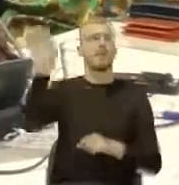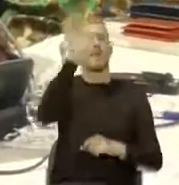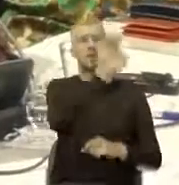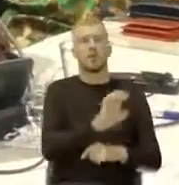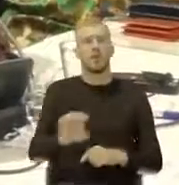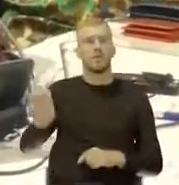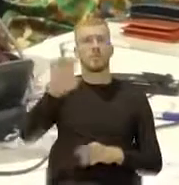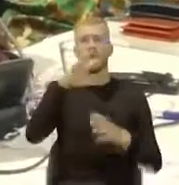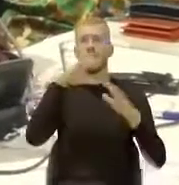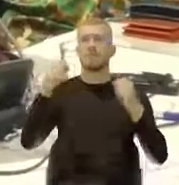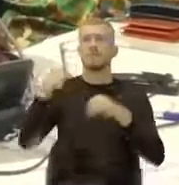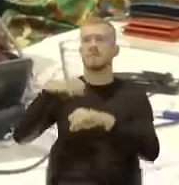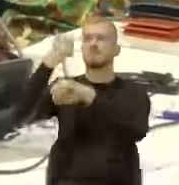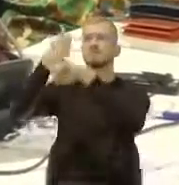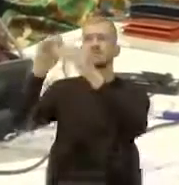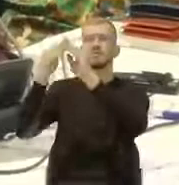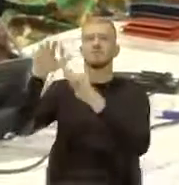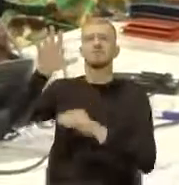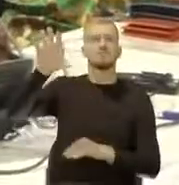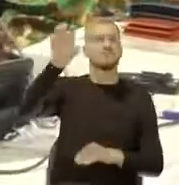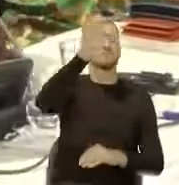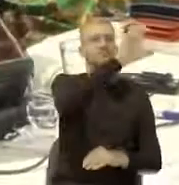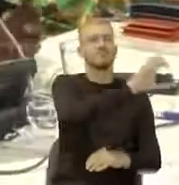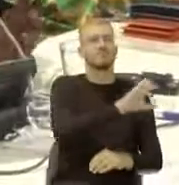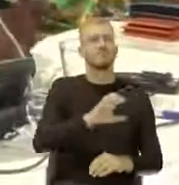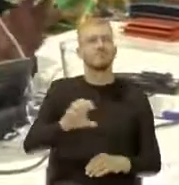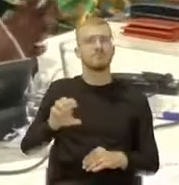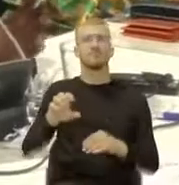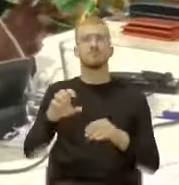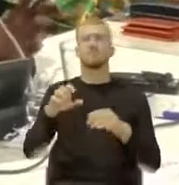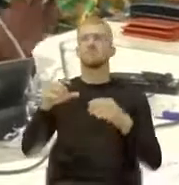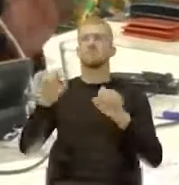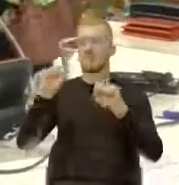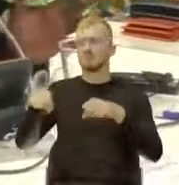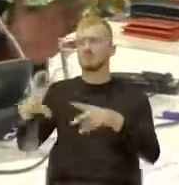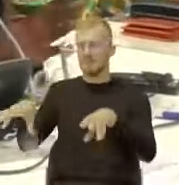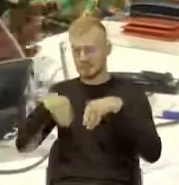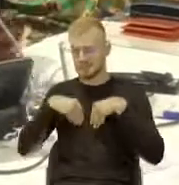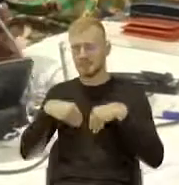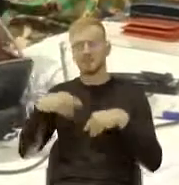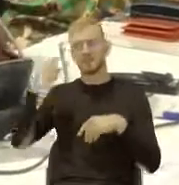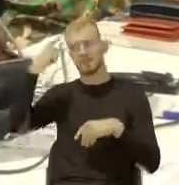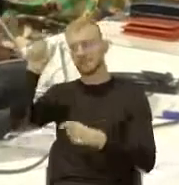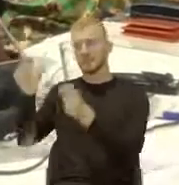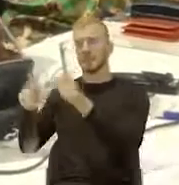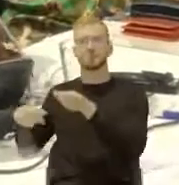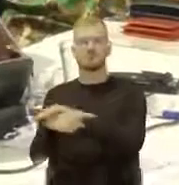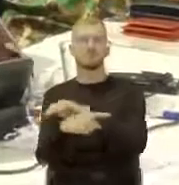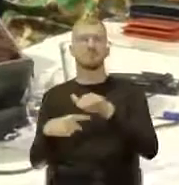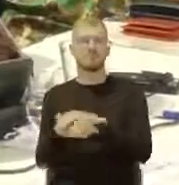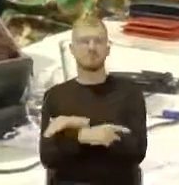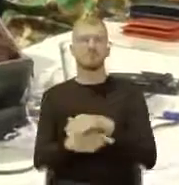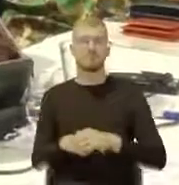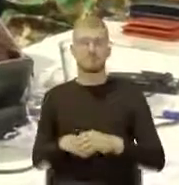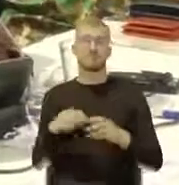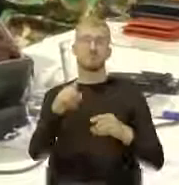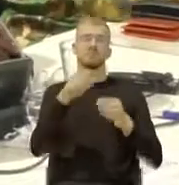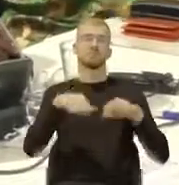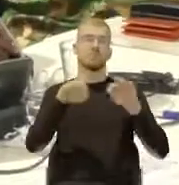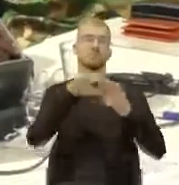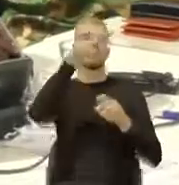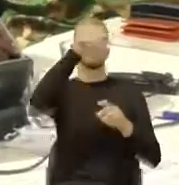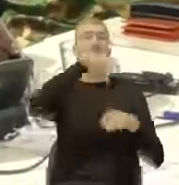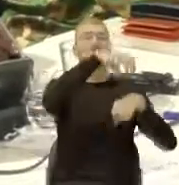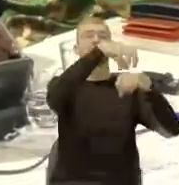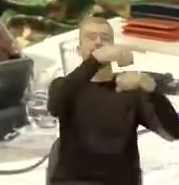Ukraine. You played a very important role, and you changed the theoretical and the practical debate on migration and